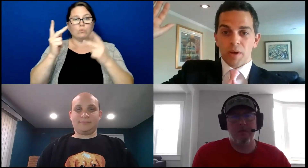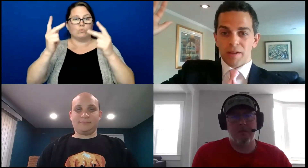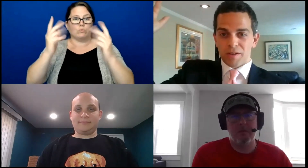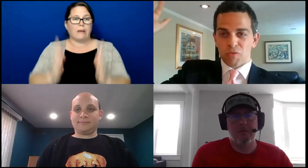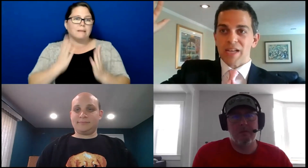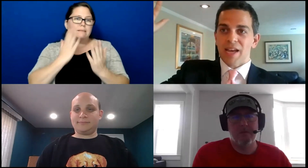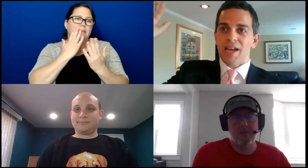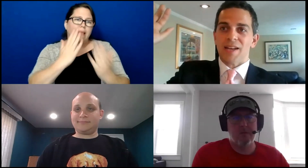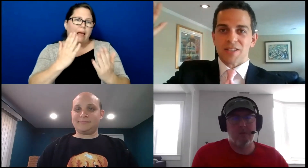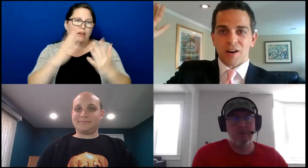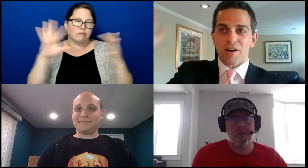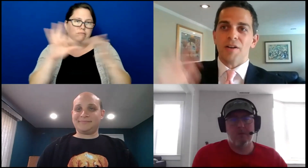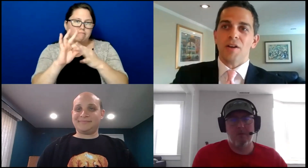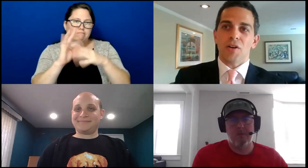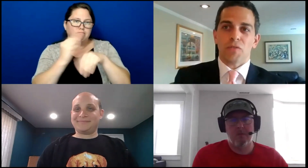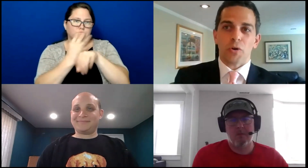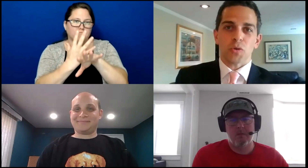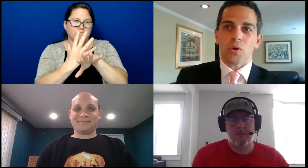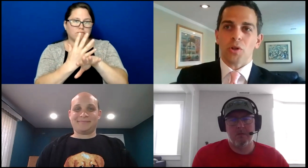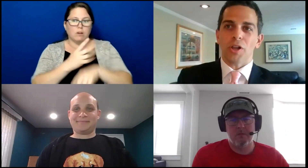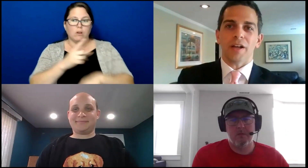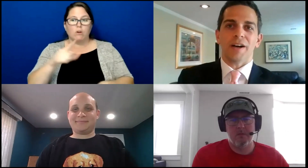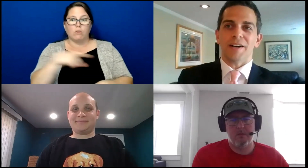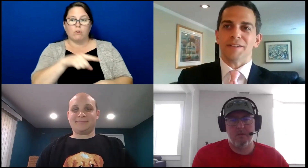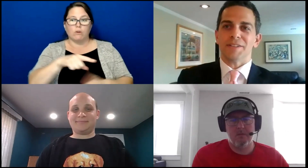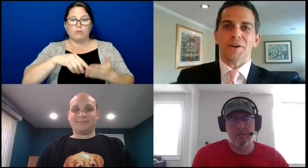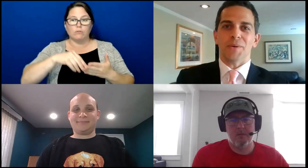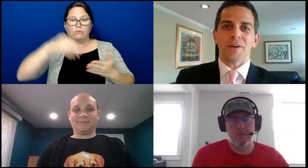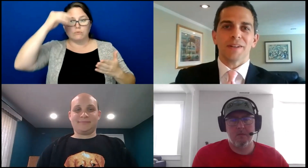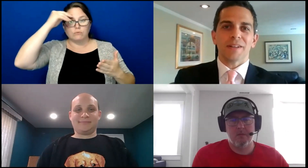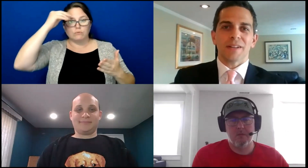students? Can you do a raise hand as our virtual,